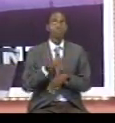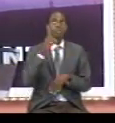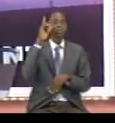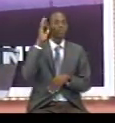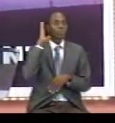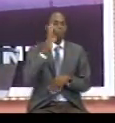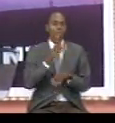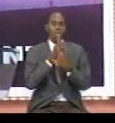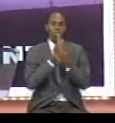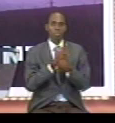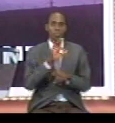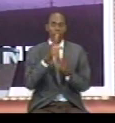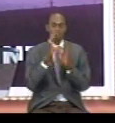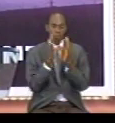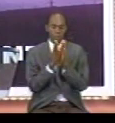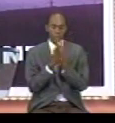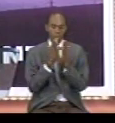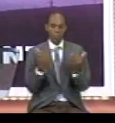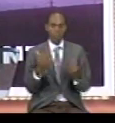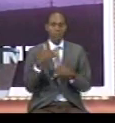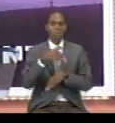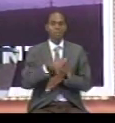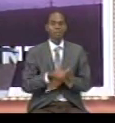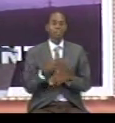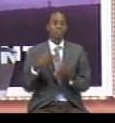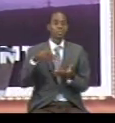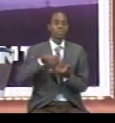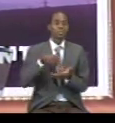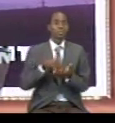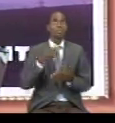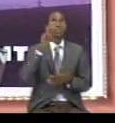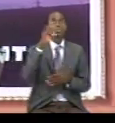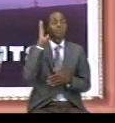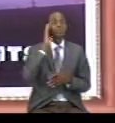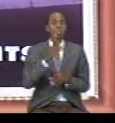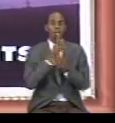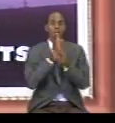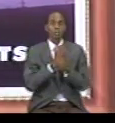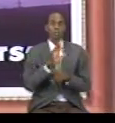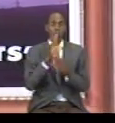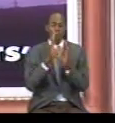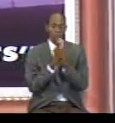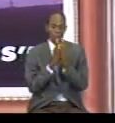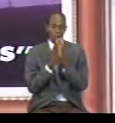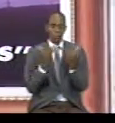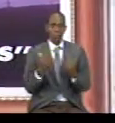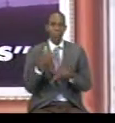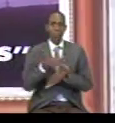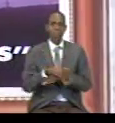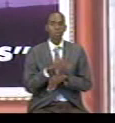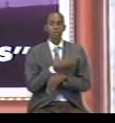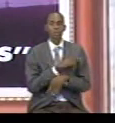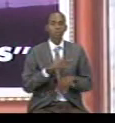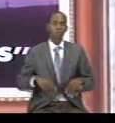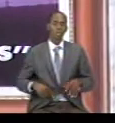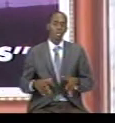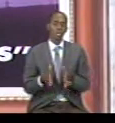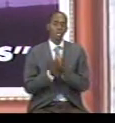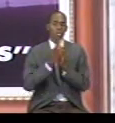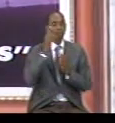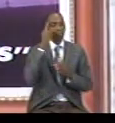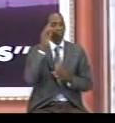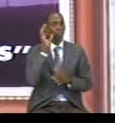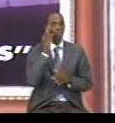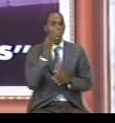to answer your prayer tonight. Rise up and tell the Lord is going to answer your prayer tonight. The Lord demands fruit, and the